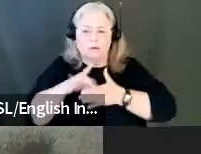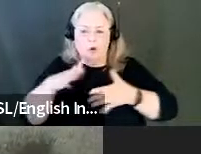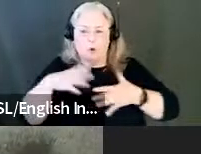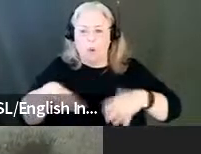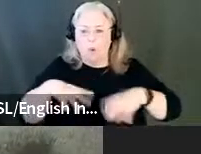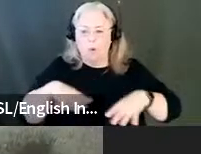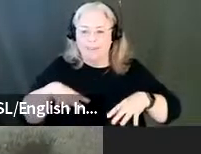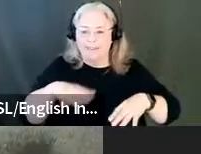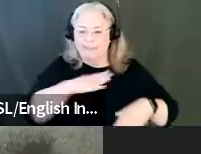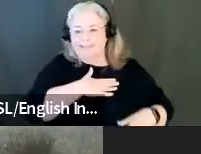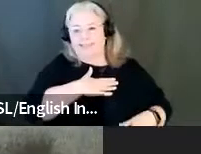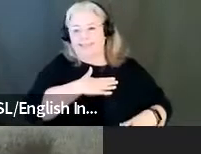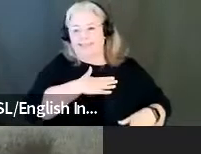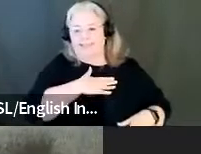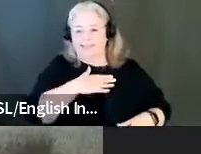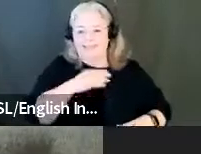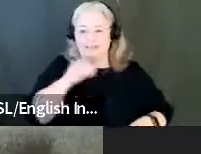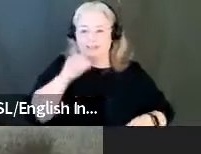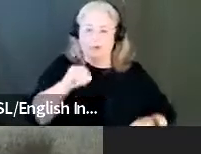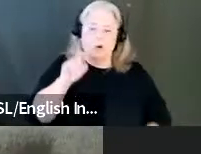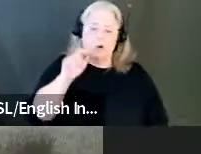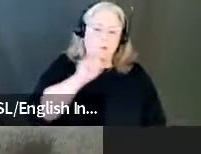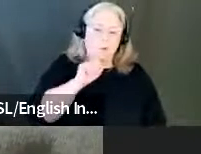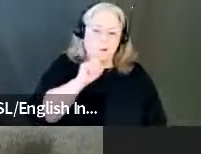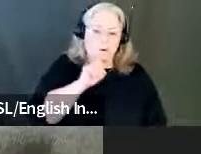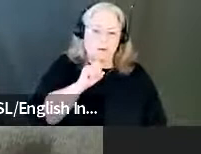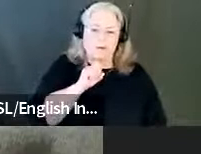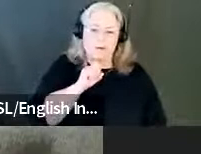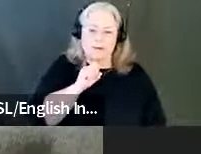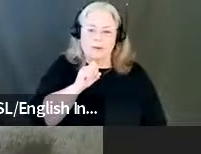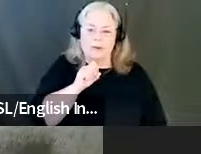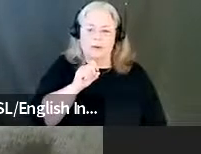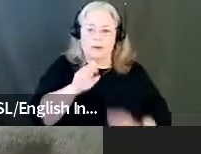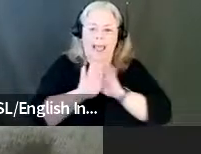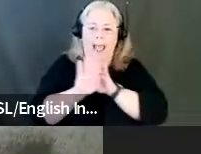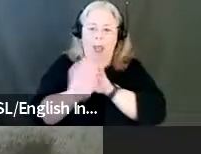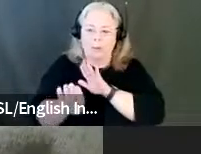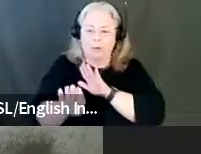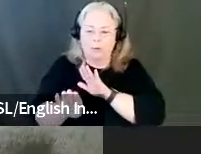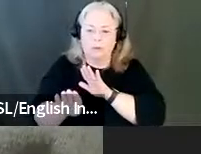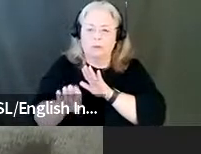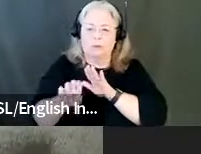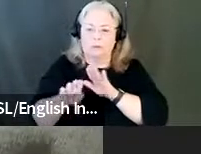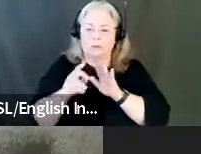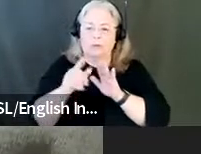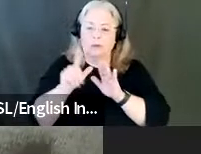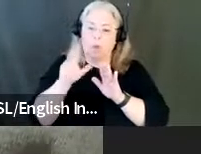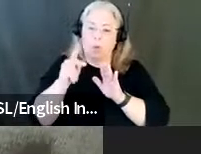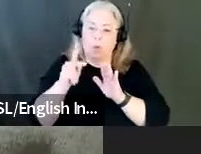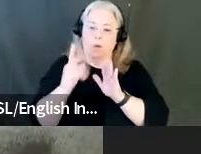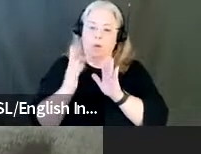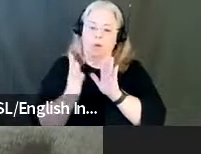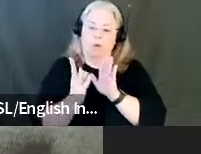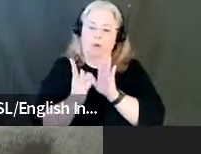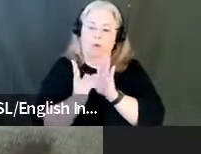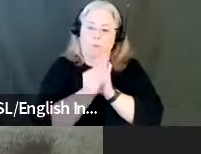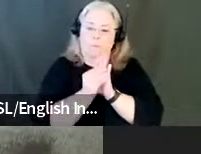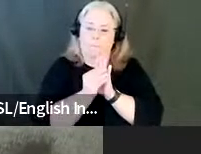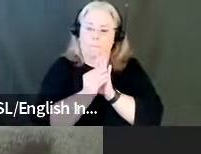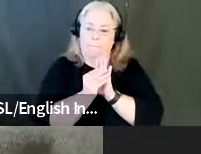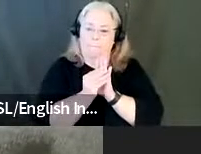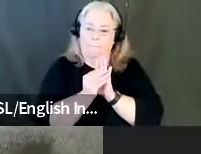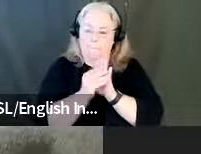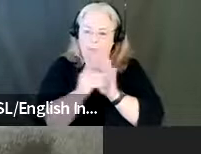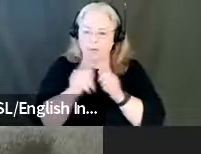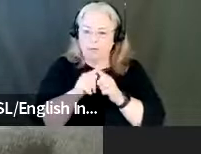clothing. So just putting the rubber is facing outward, and then now that loop is gripping on to